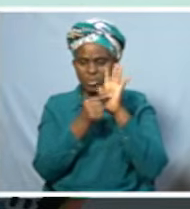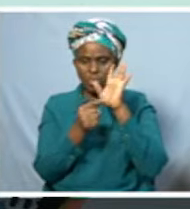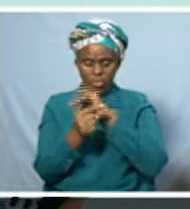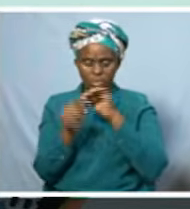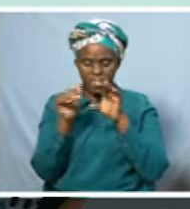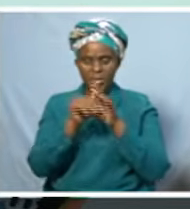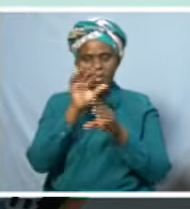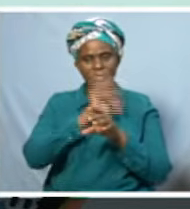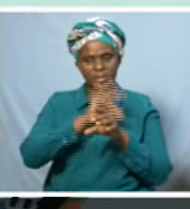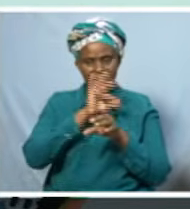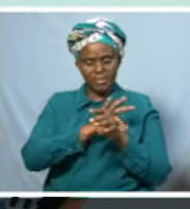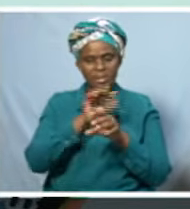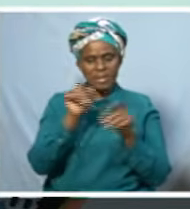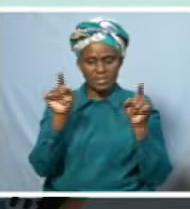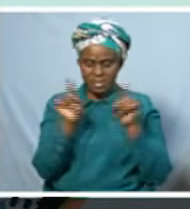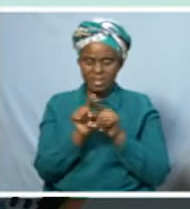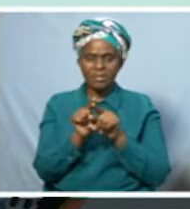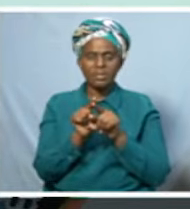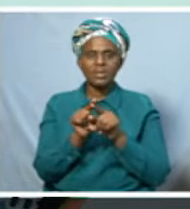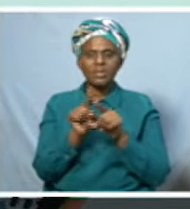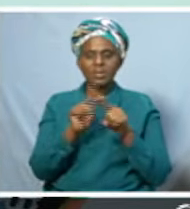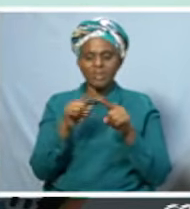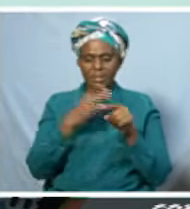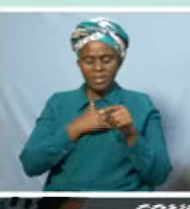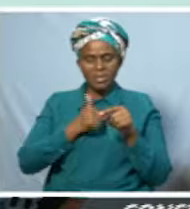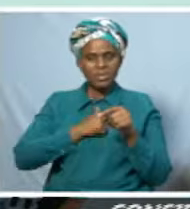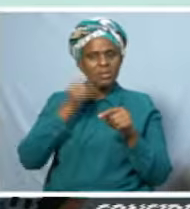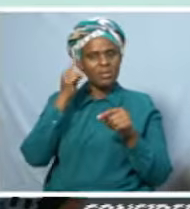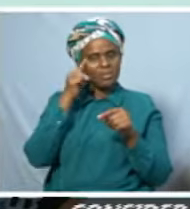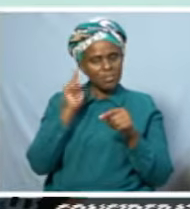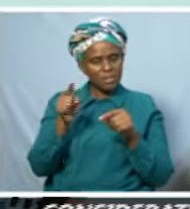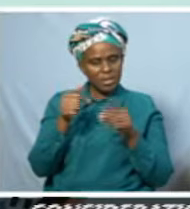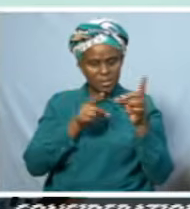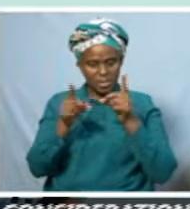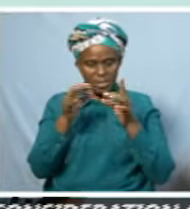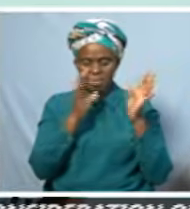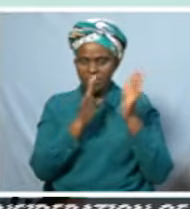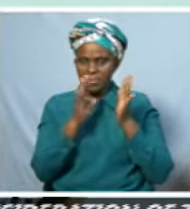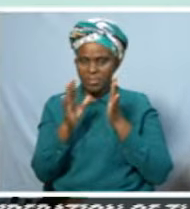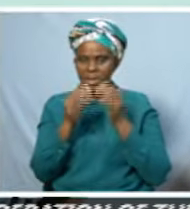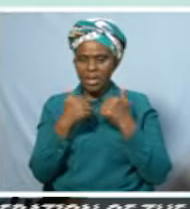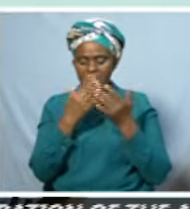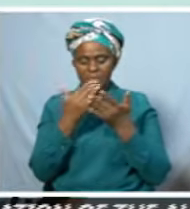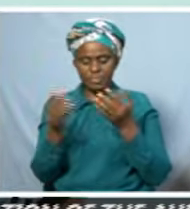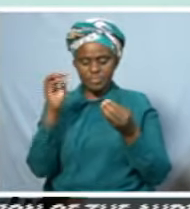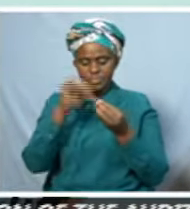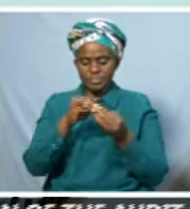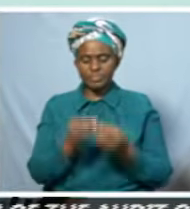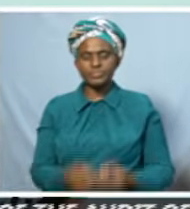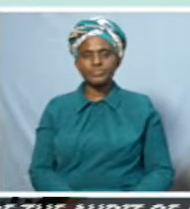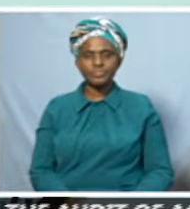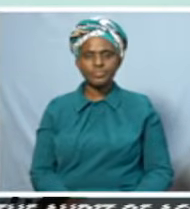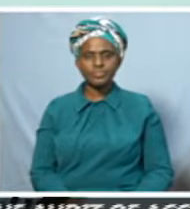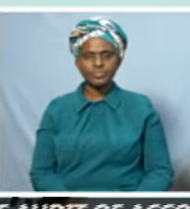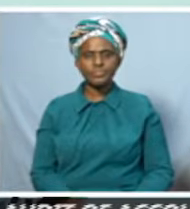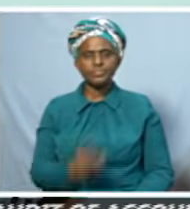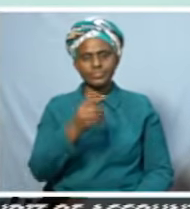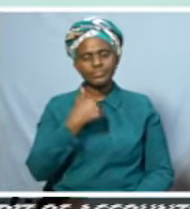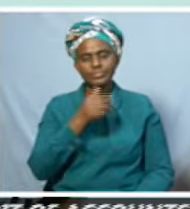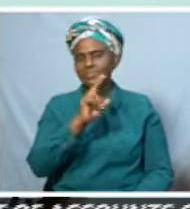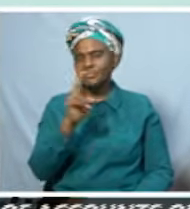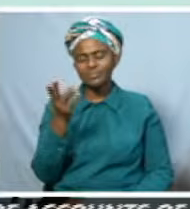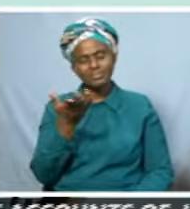the payslip were the same. But I think Director Planning, you had something to add? No, you have answered,